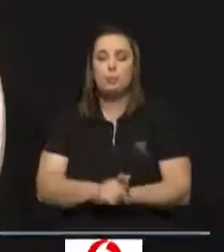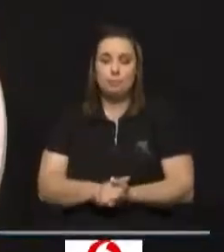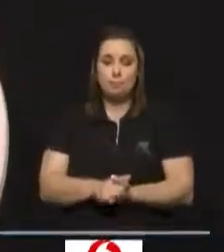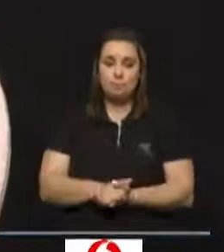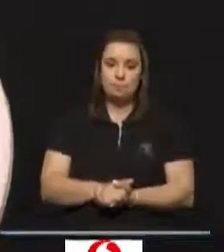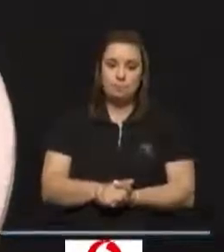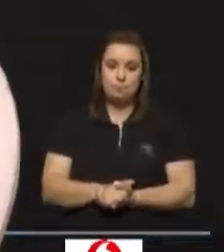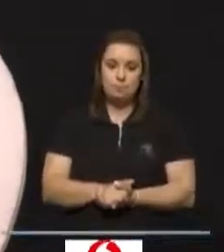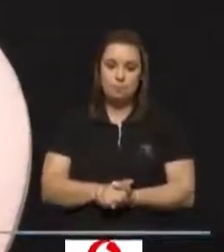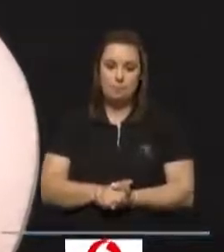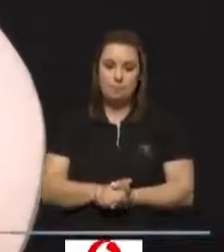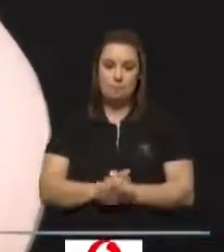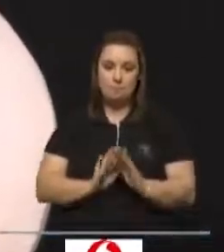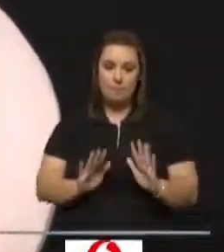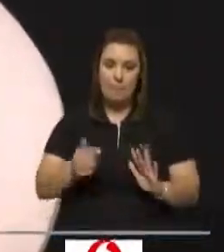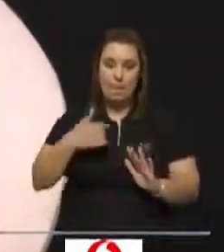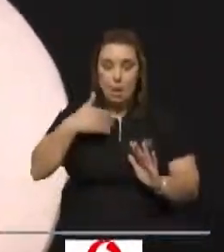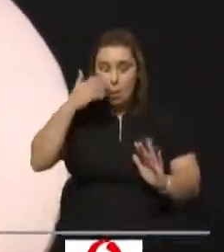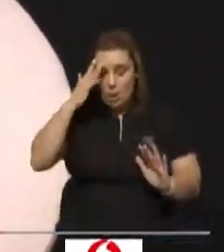can, how?